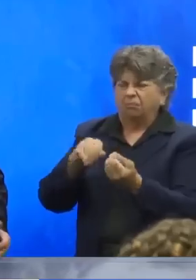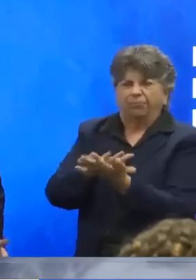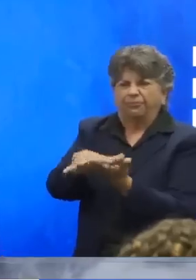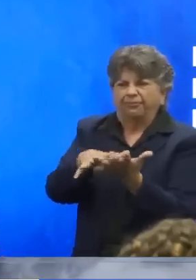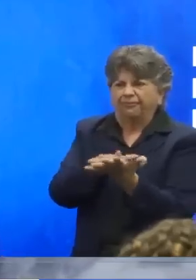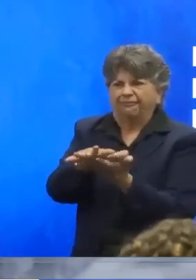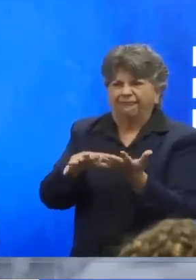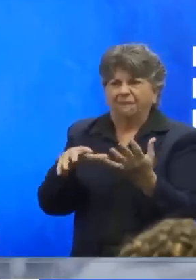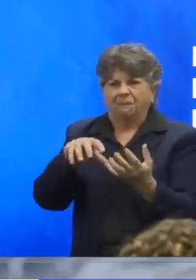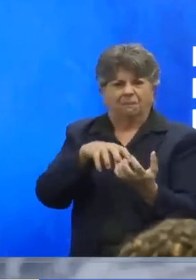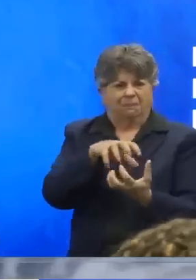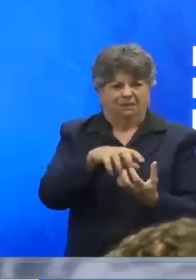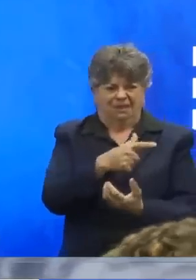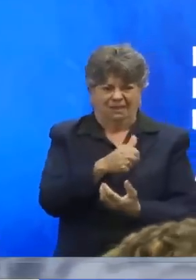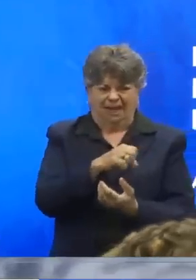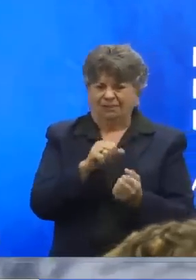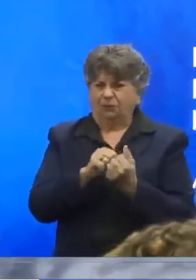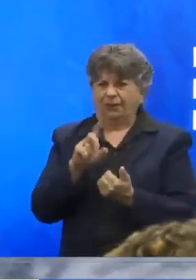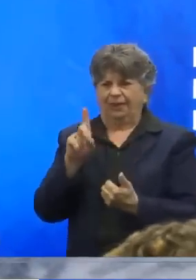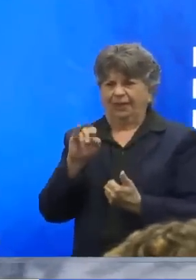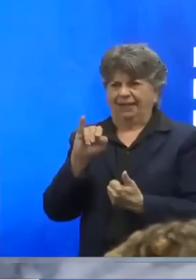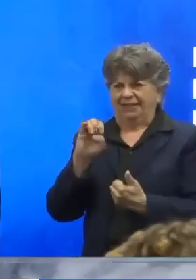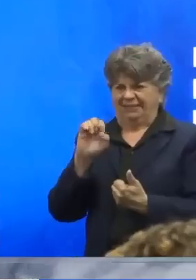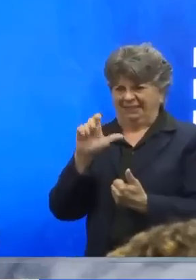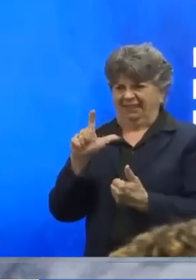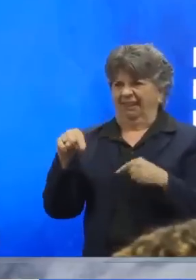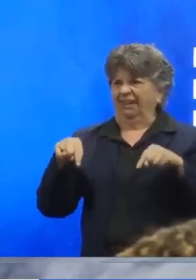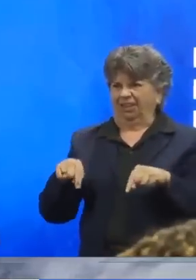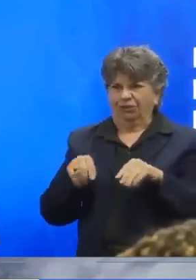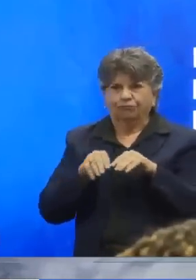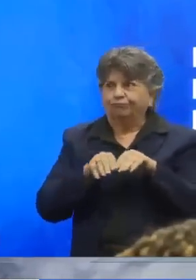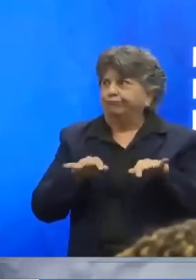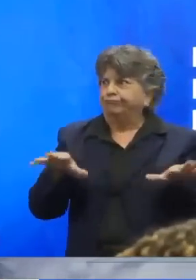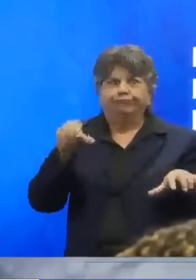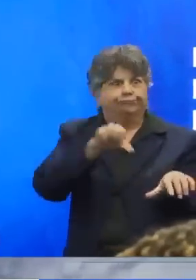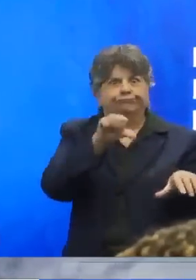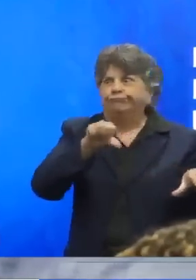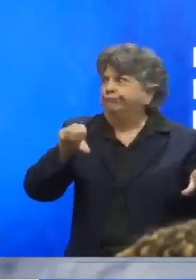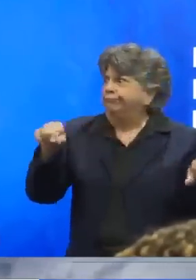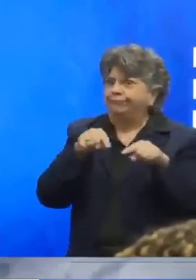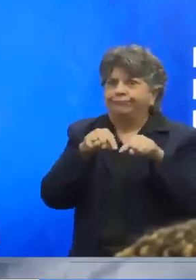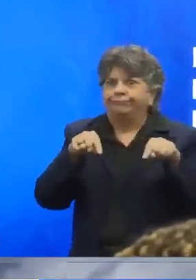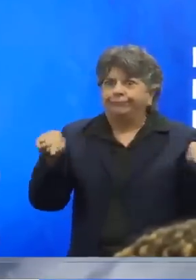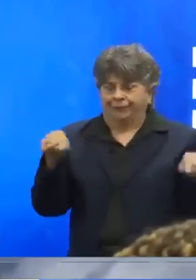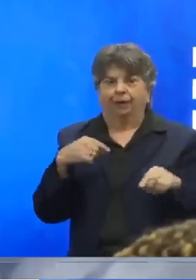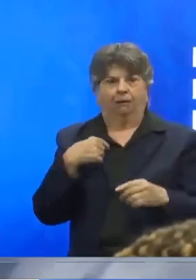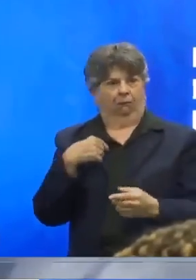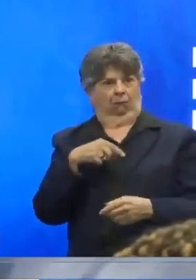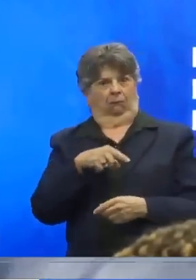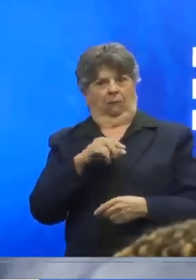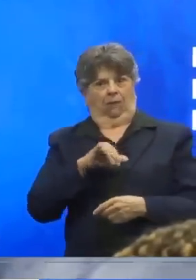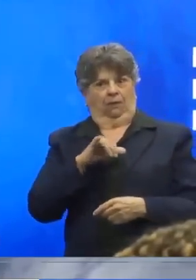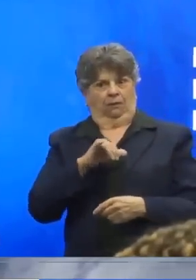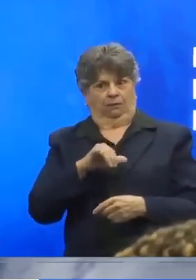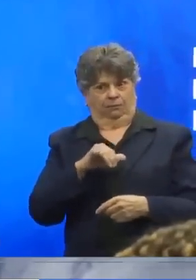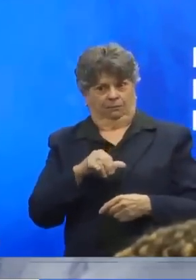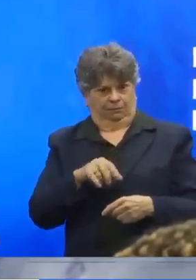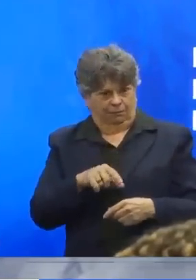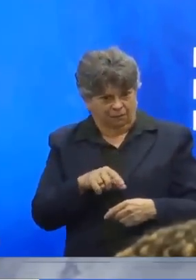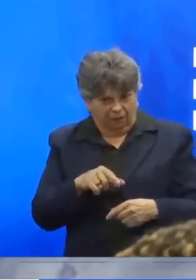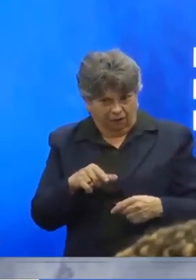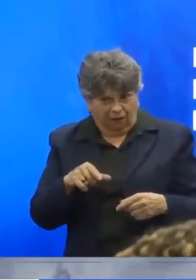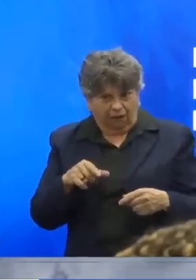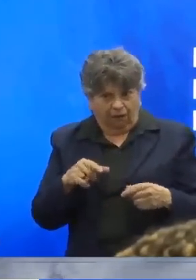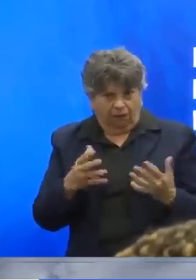that got distributed to some gas stations. So this was something that was identified over the weekend. We weren't sure, the